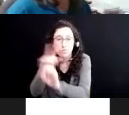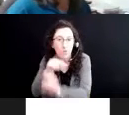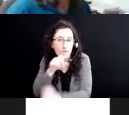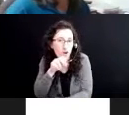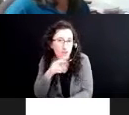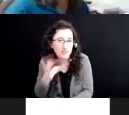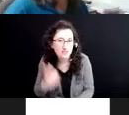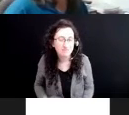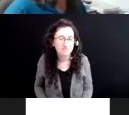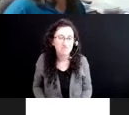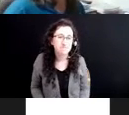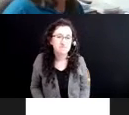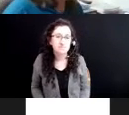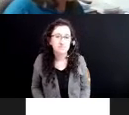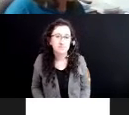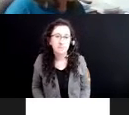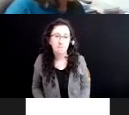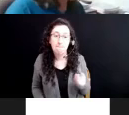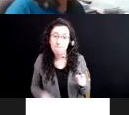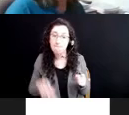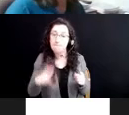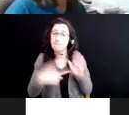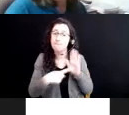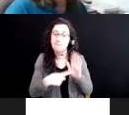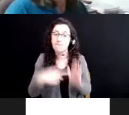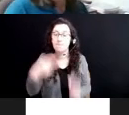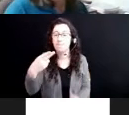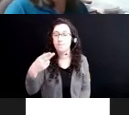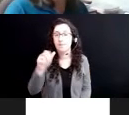Habitat piles, another